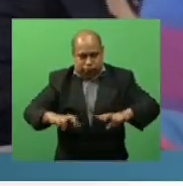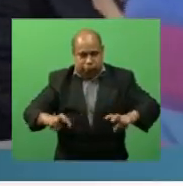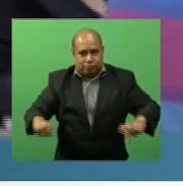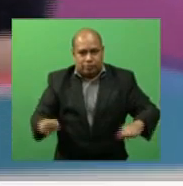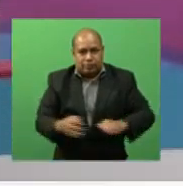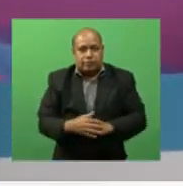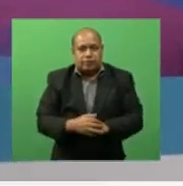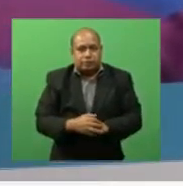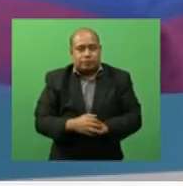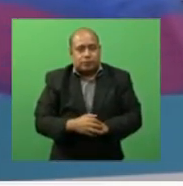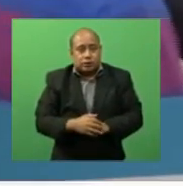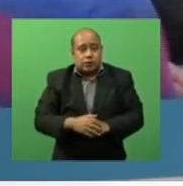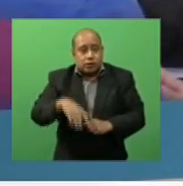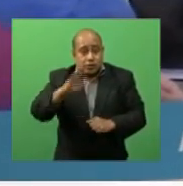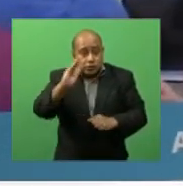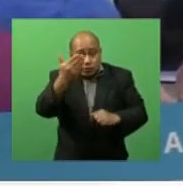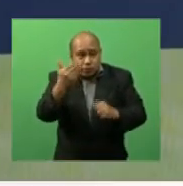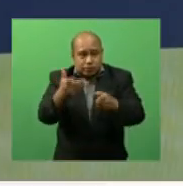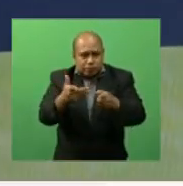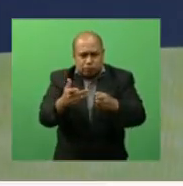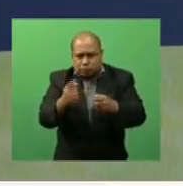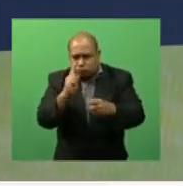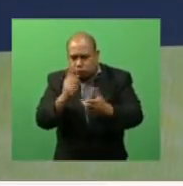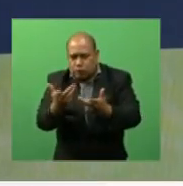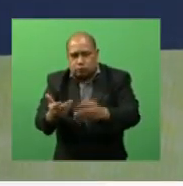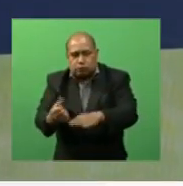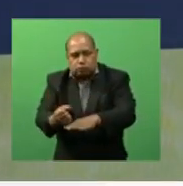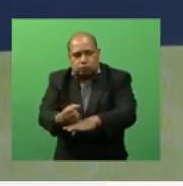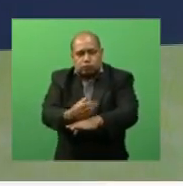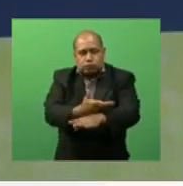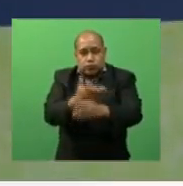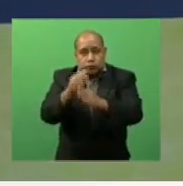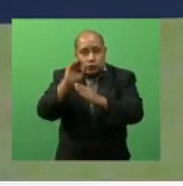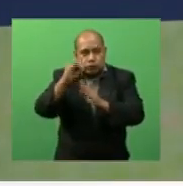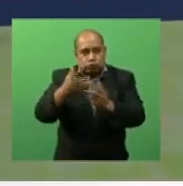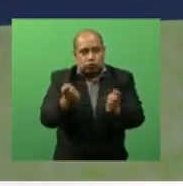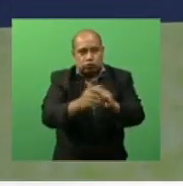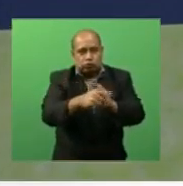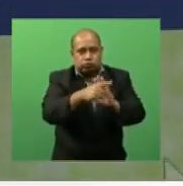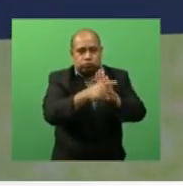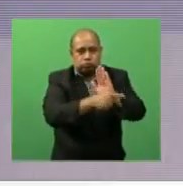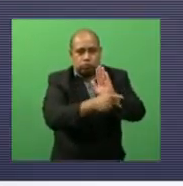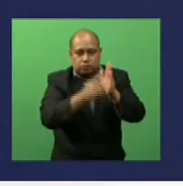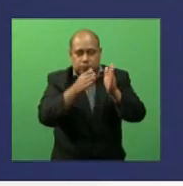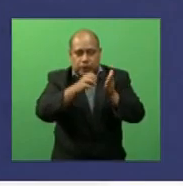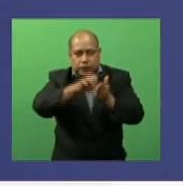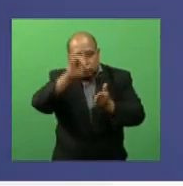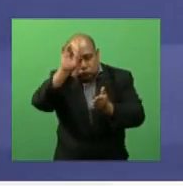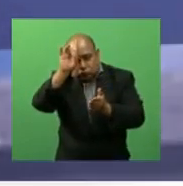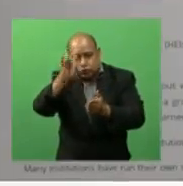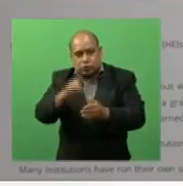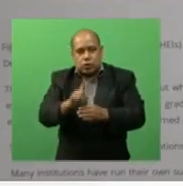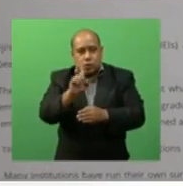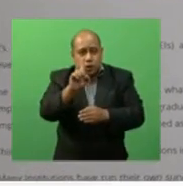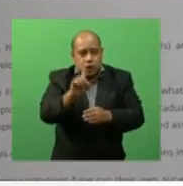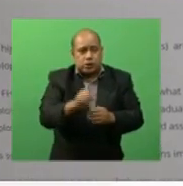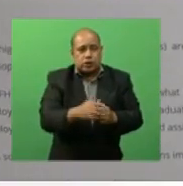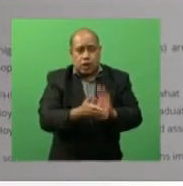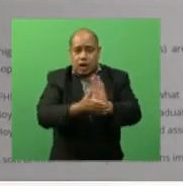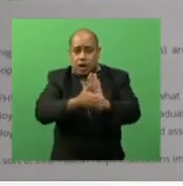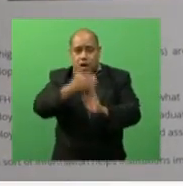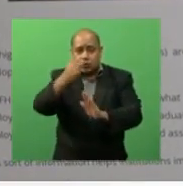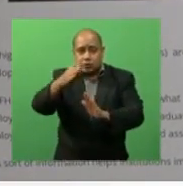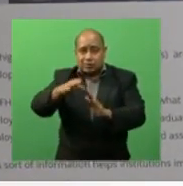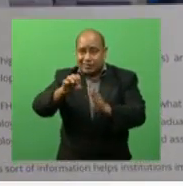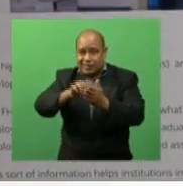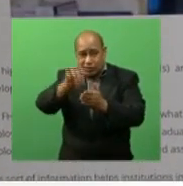also influence future policy decisions in terms of education. At least one higher education institute has welcomed